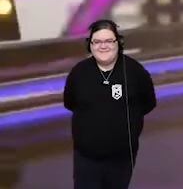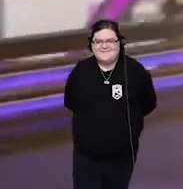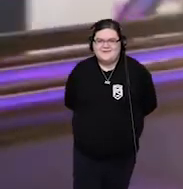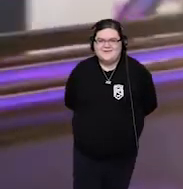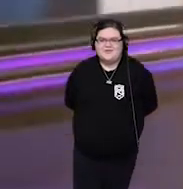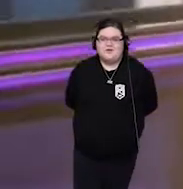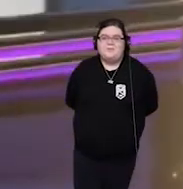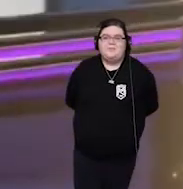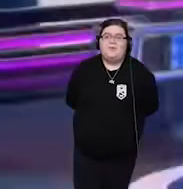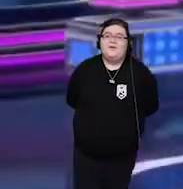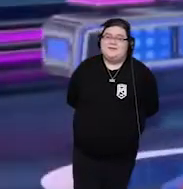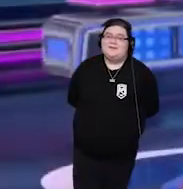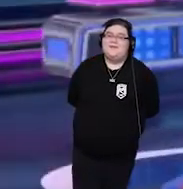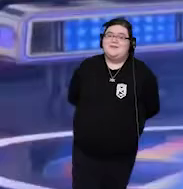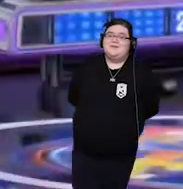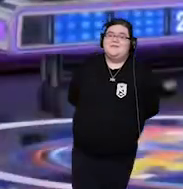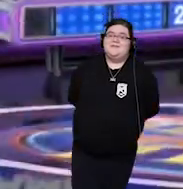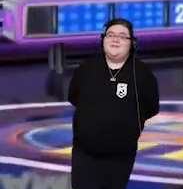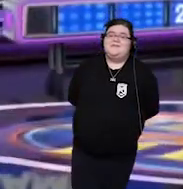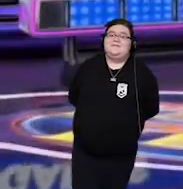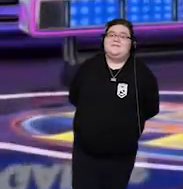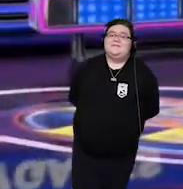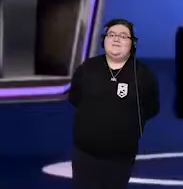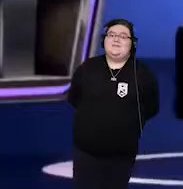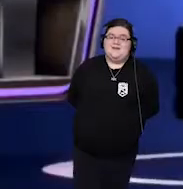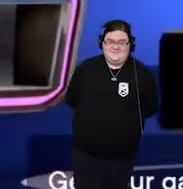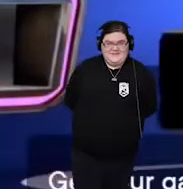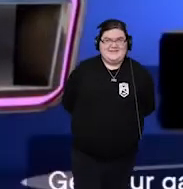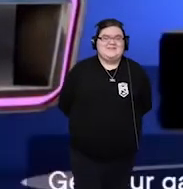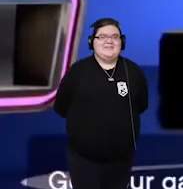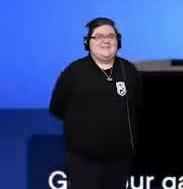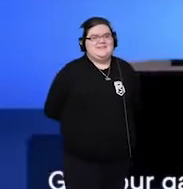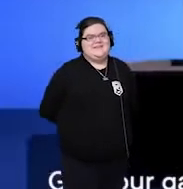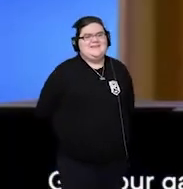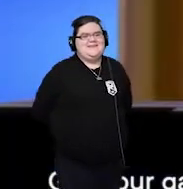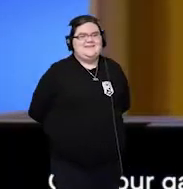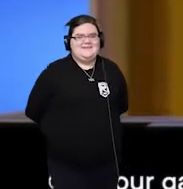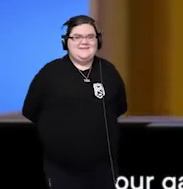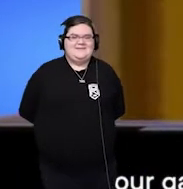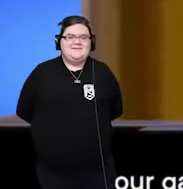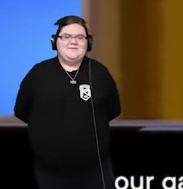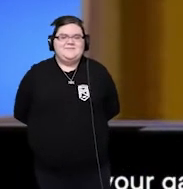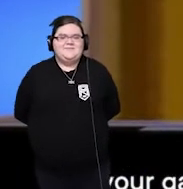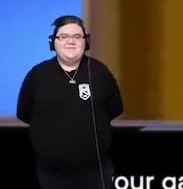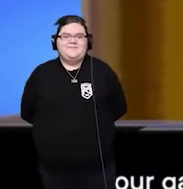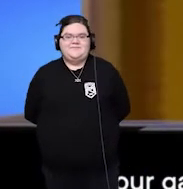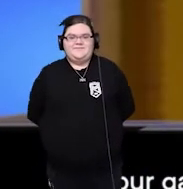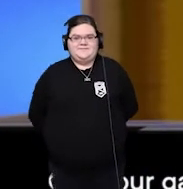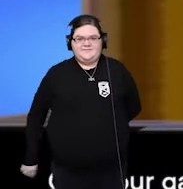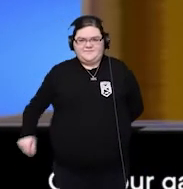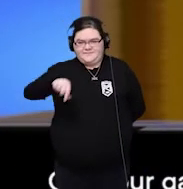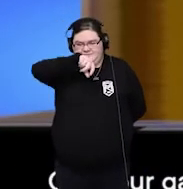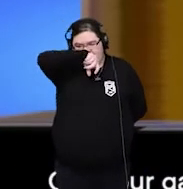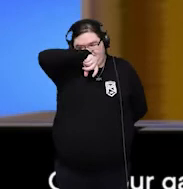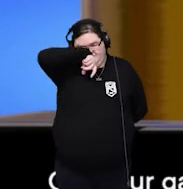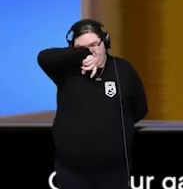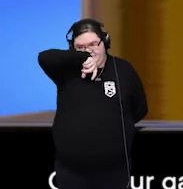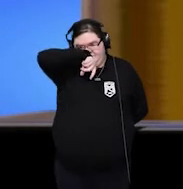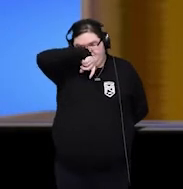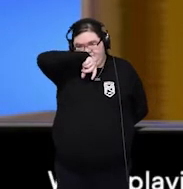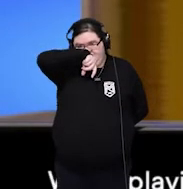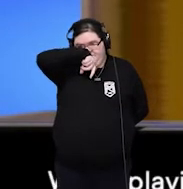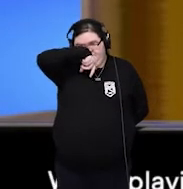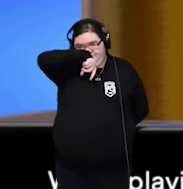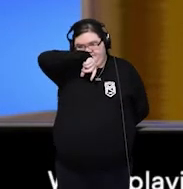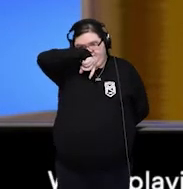It's triple points. Triple points. Yeah, so they can still overtake us here. Yep, they literally could. Because it's time for the face off. Miles